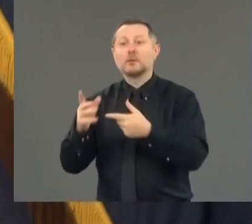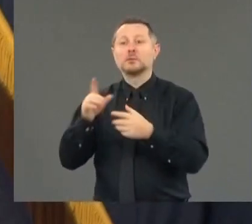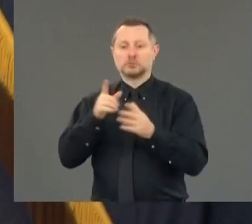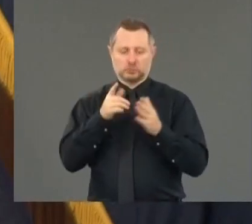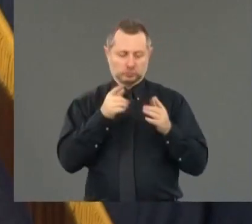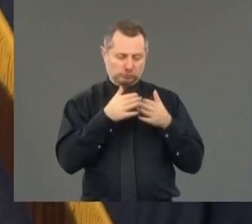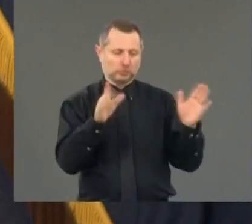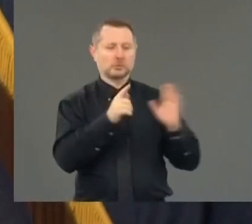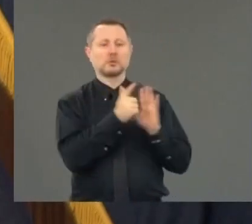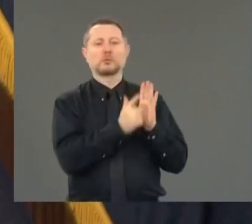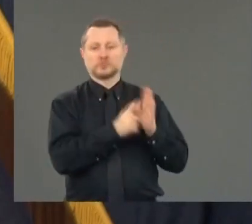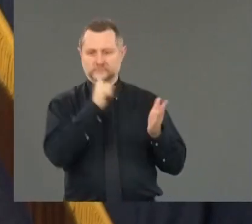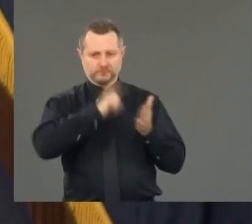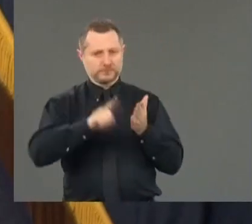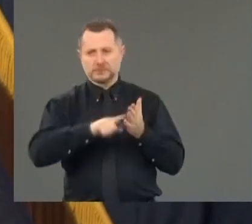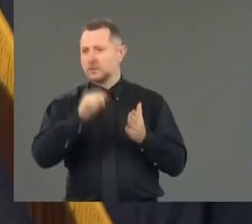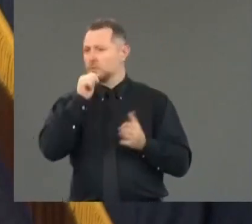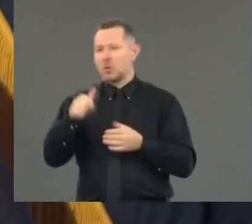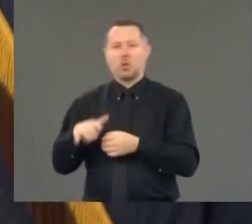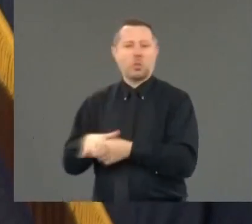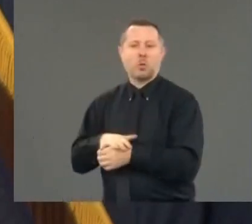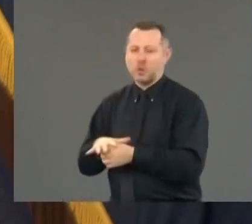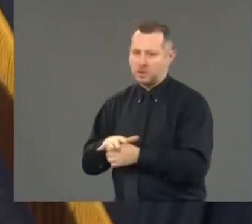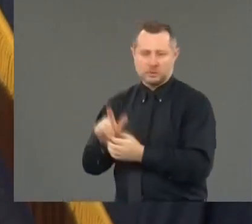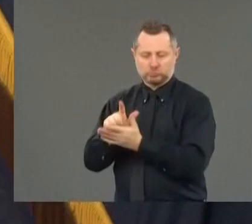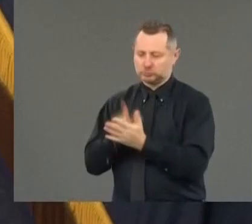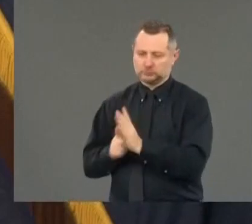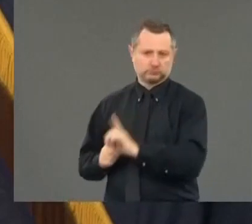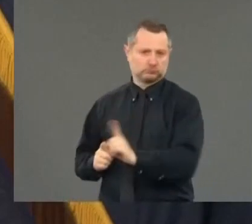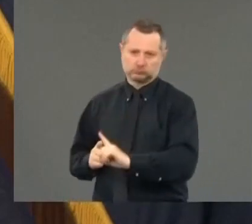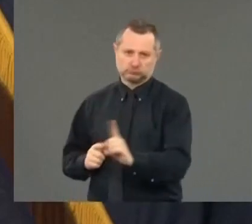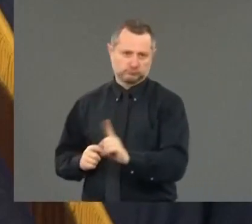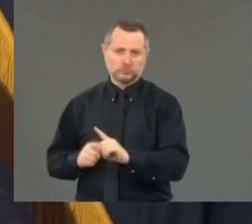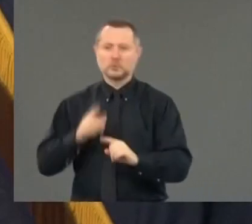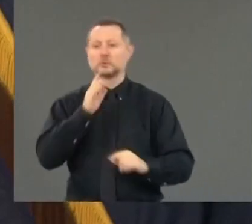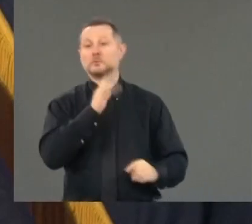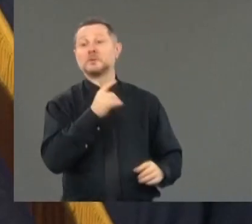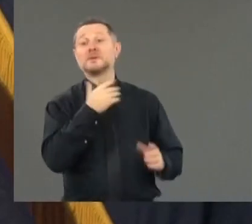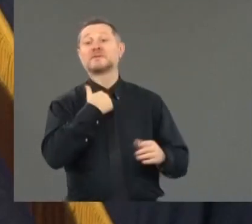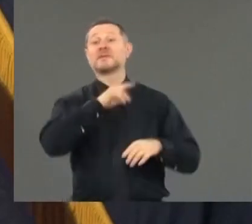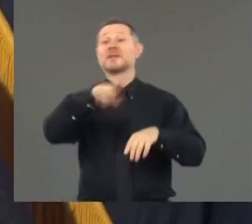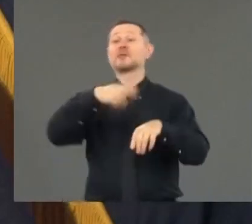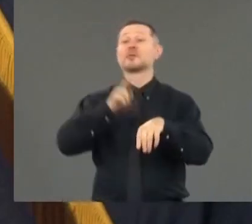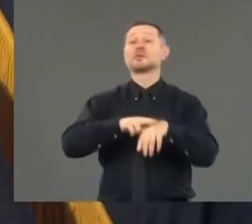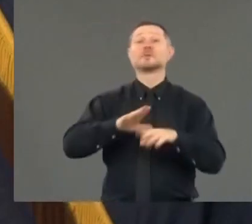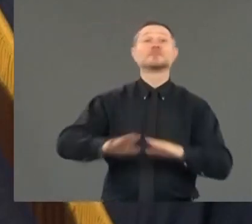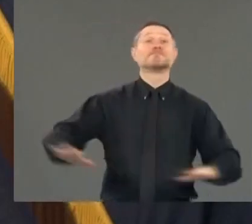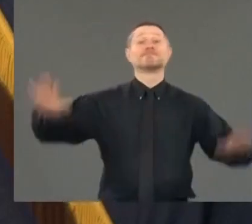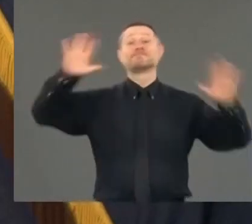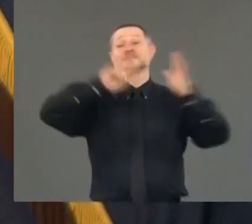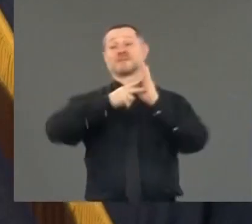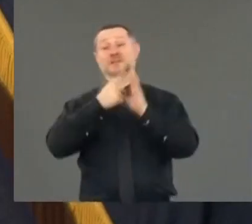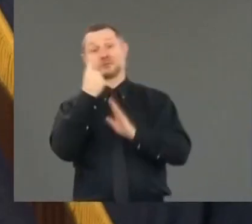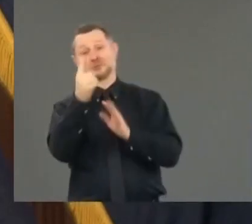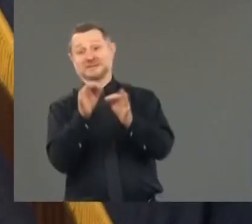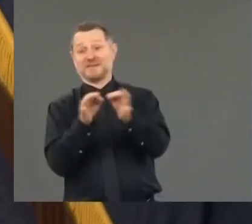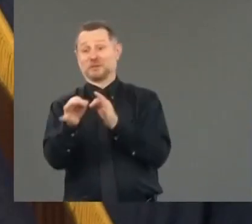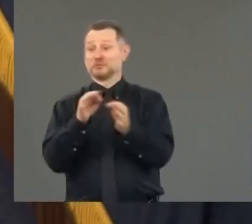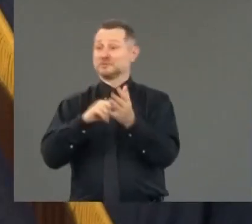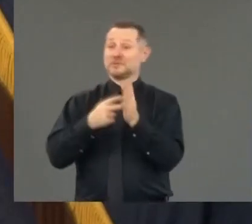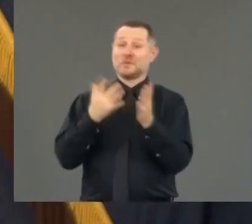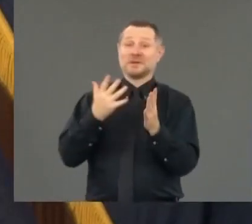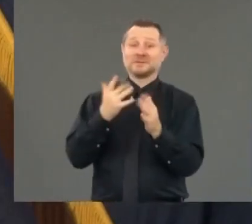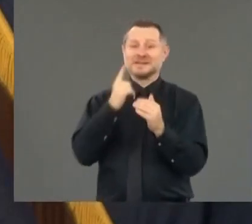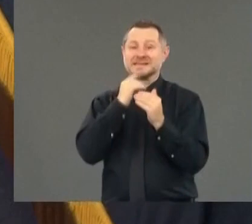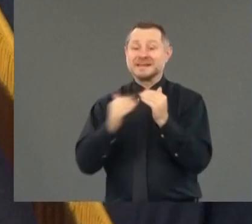and not the local district attorney. Have a national definition of excessive force. Why? Because there should be one